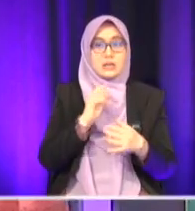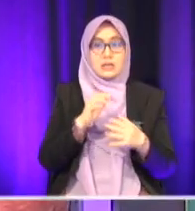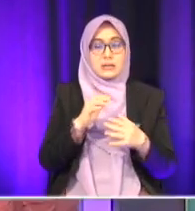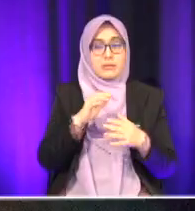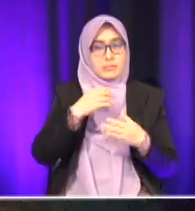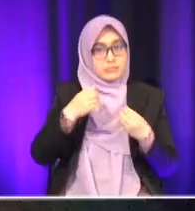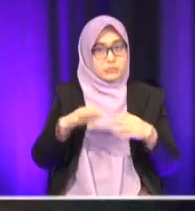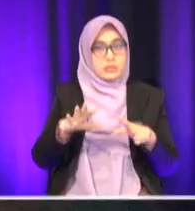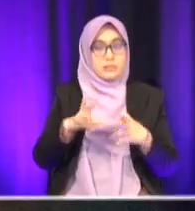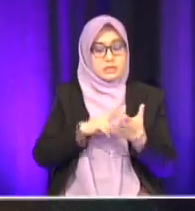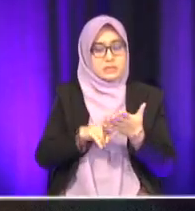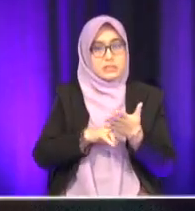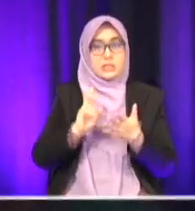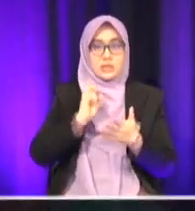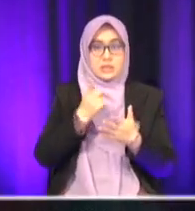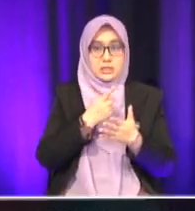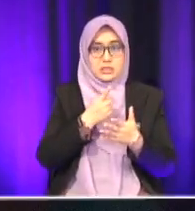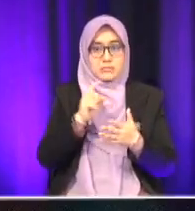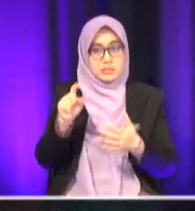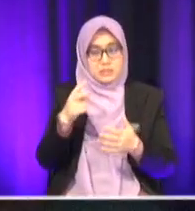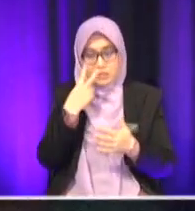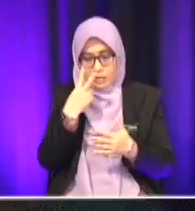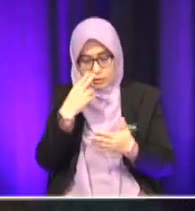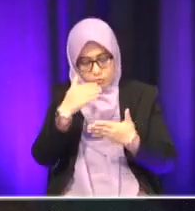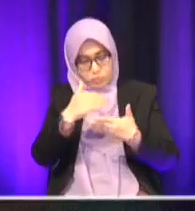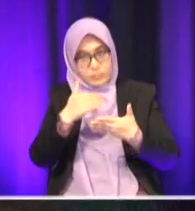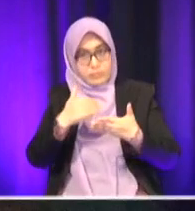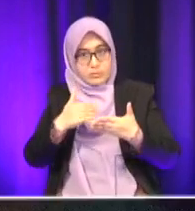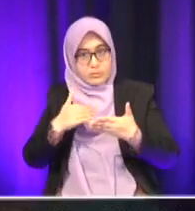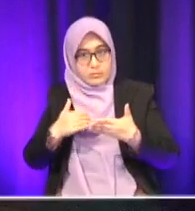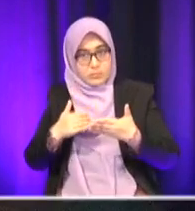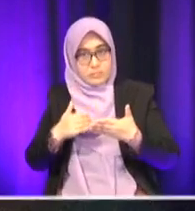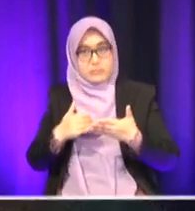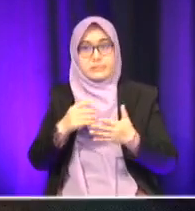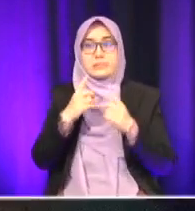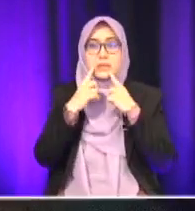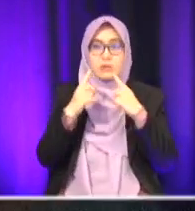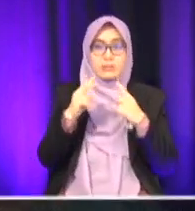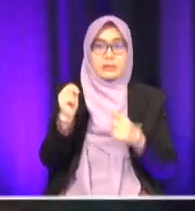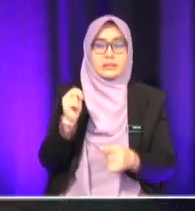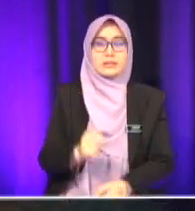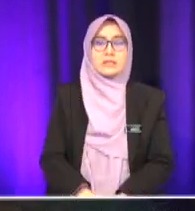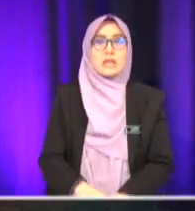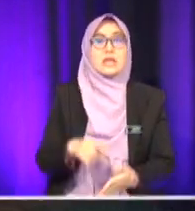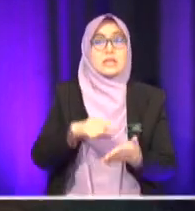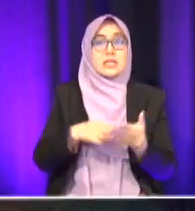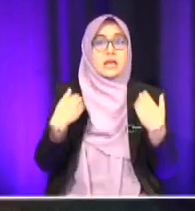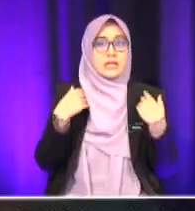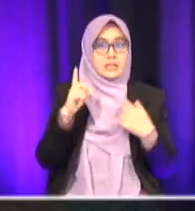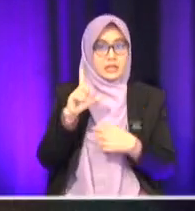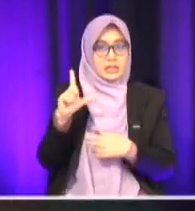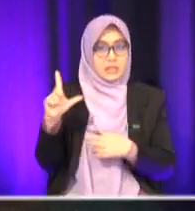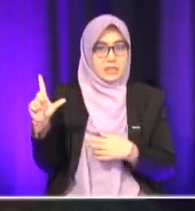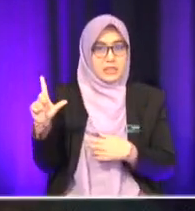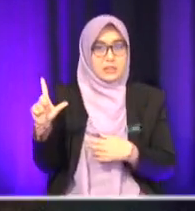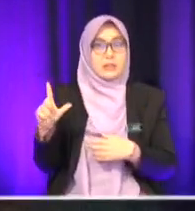Okay. So, this is part 2. Okay, so there are 10